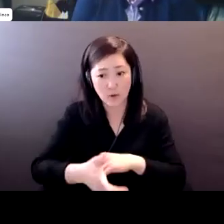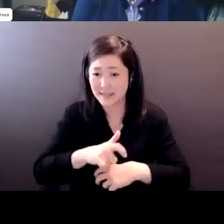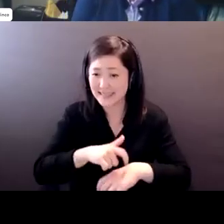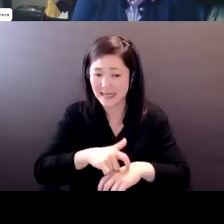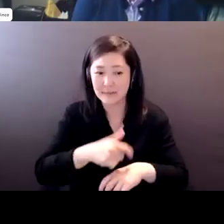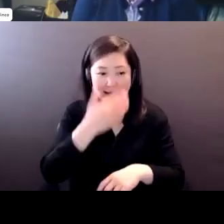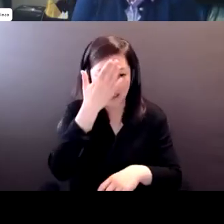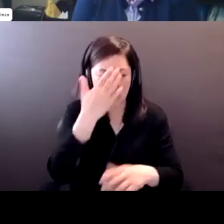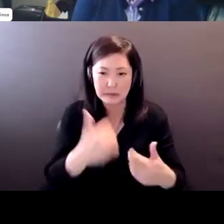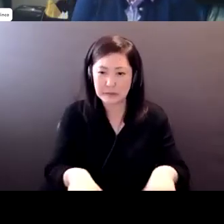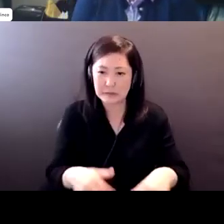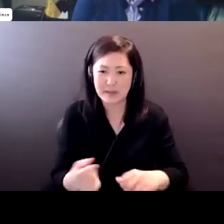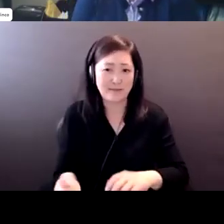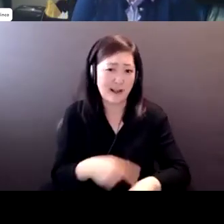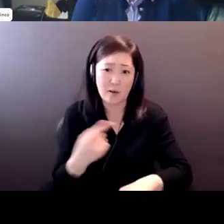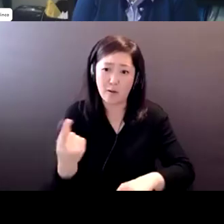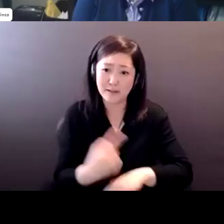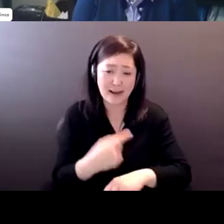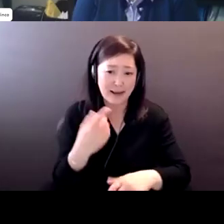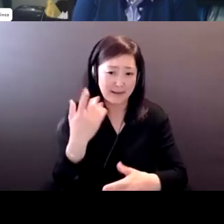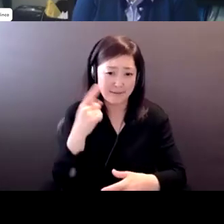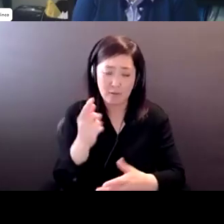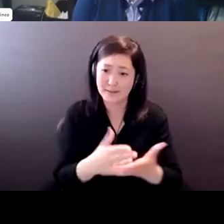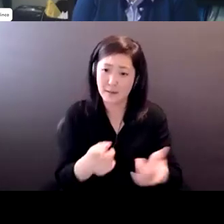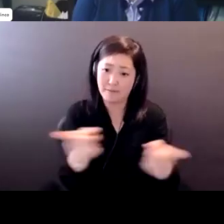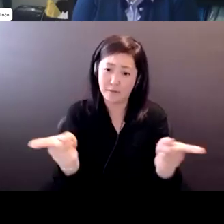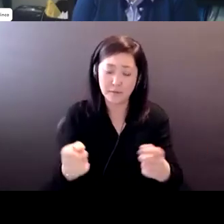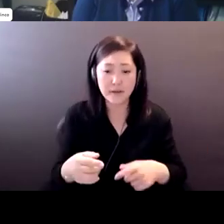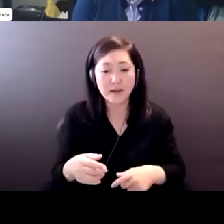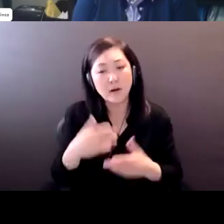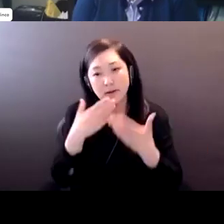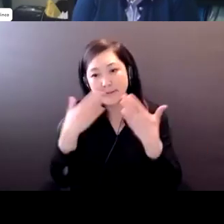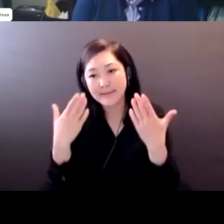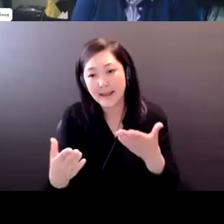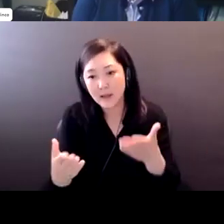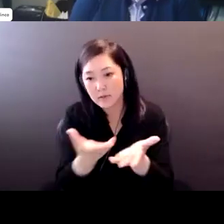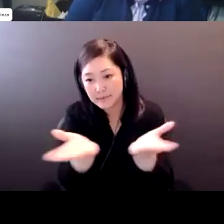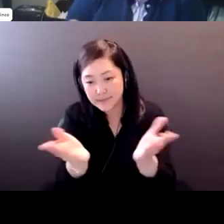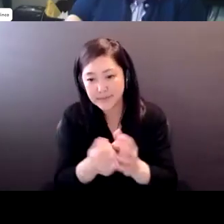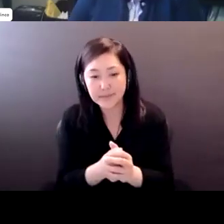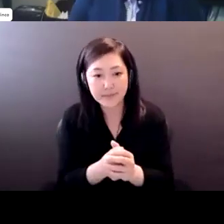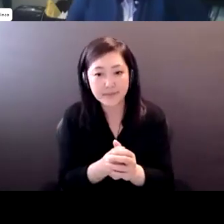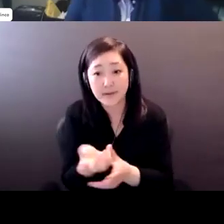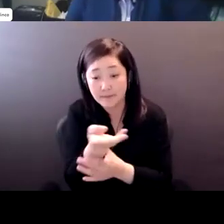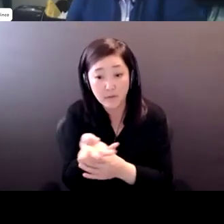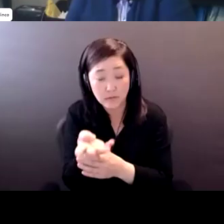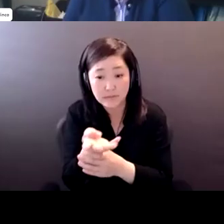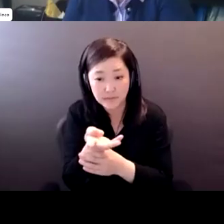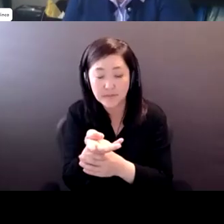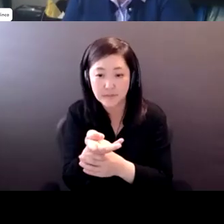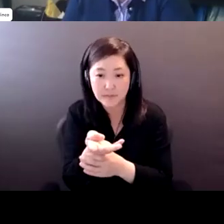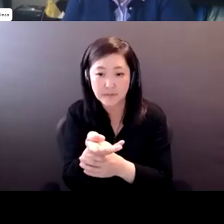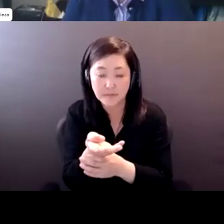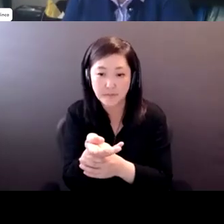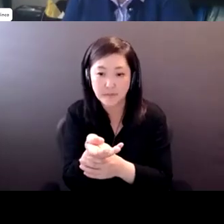was a long day for many of you already. So thank you so very much to the four of you for accepting